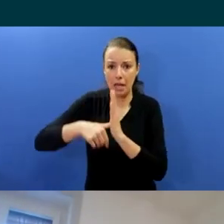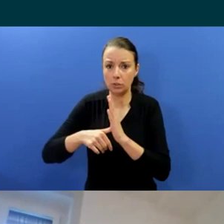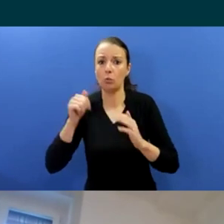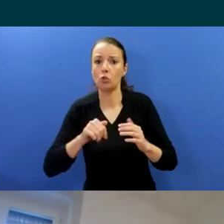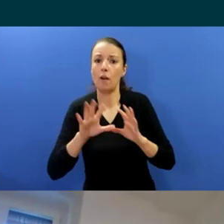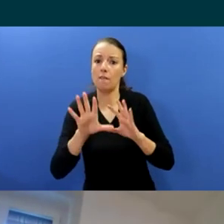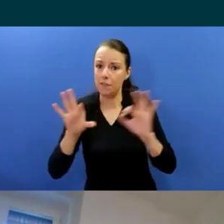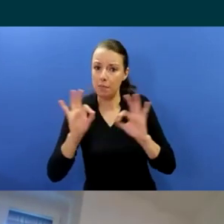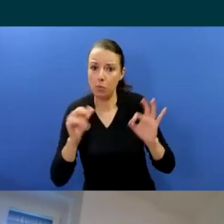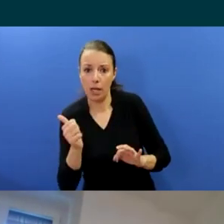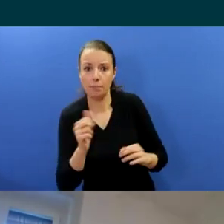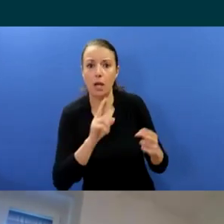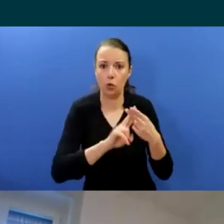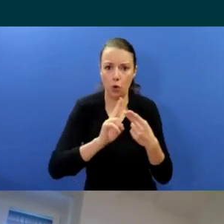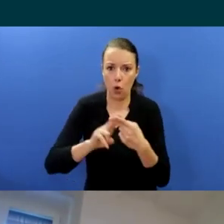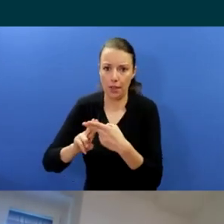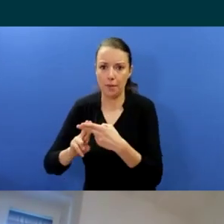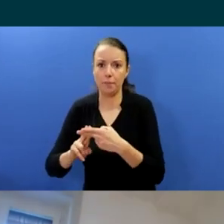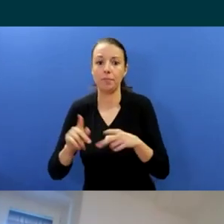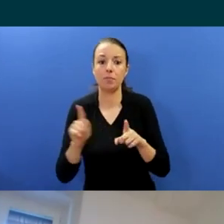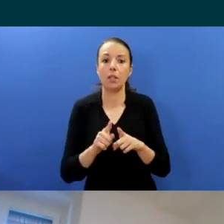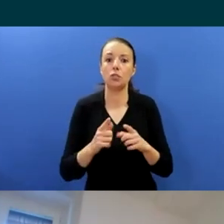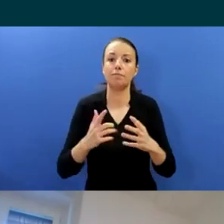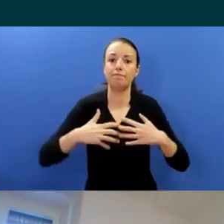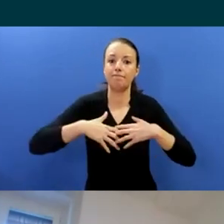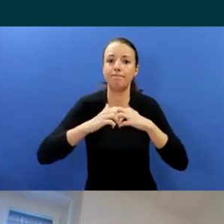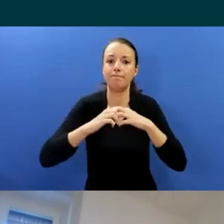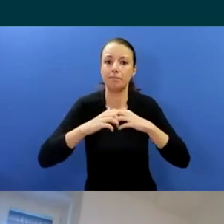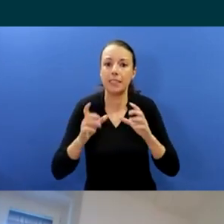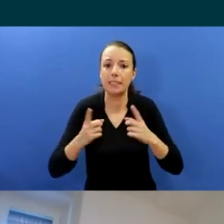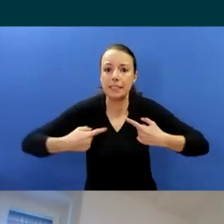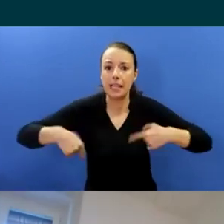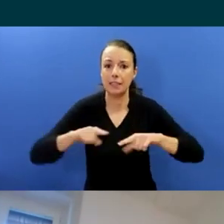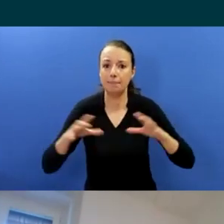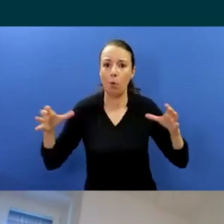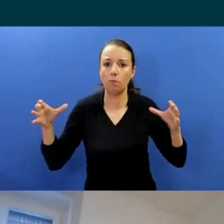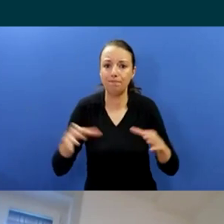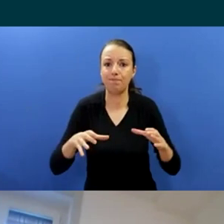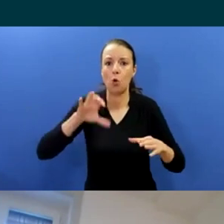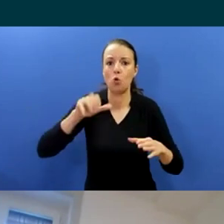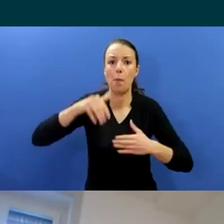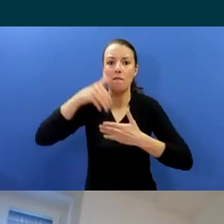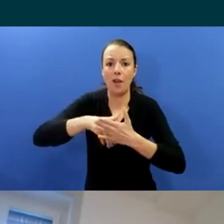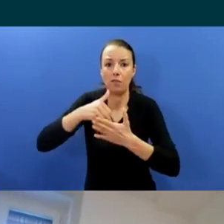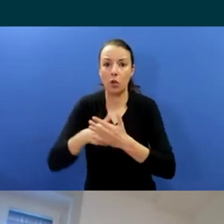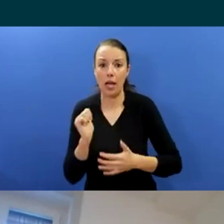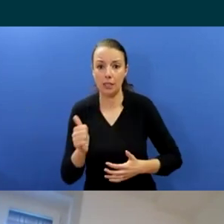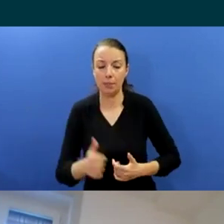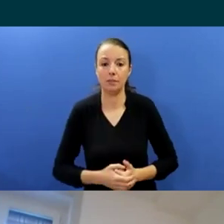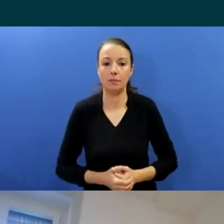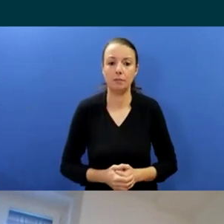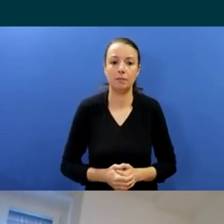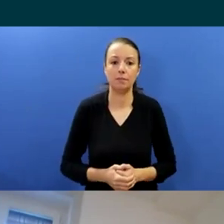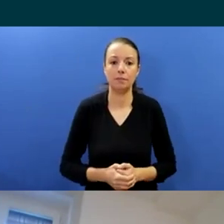of I had to build up an internal group of experts that came together either